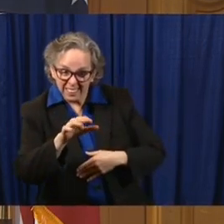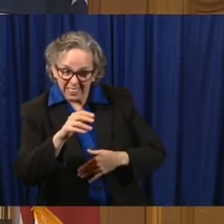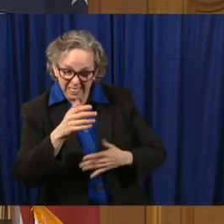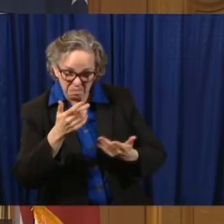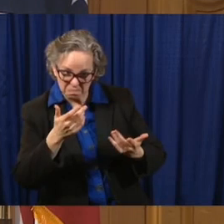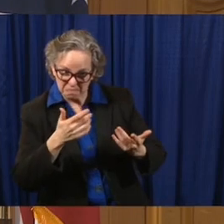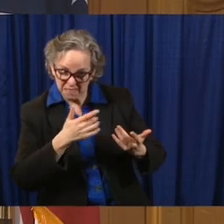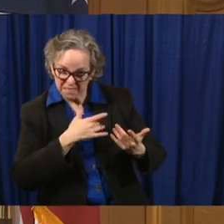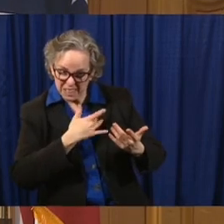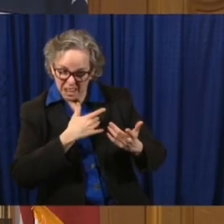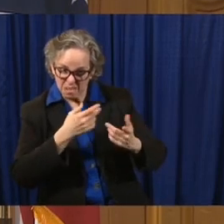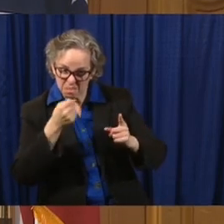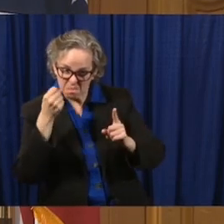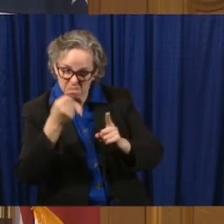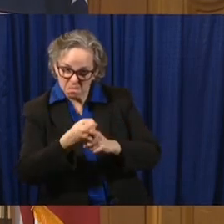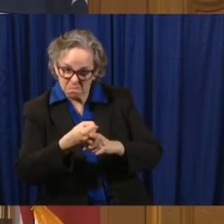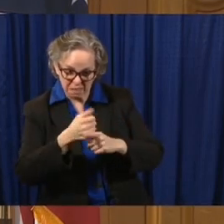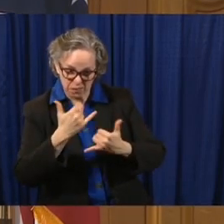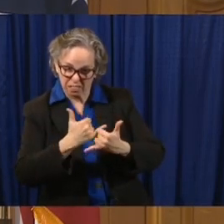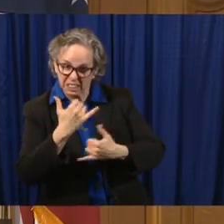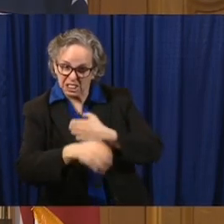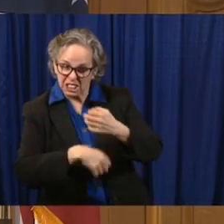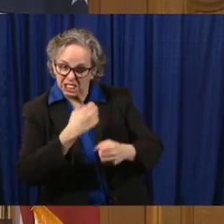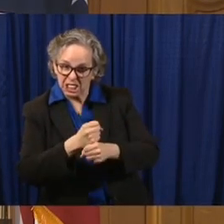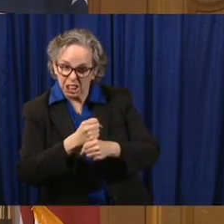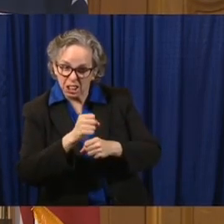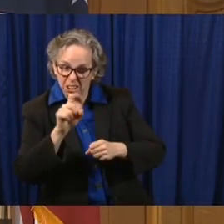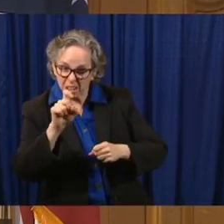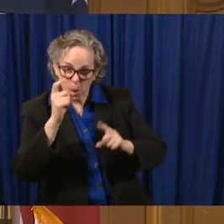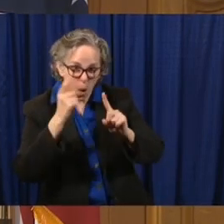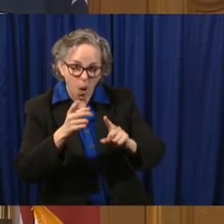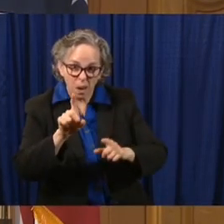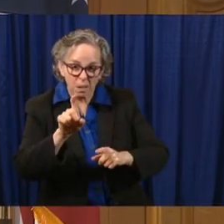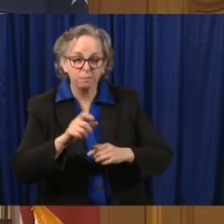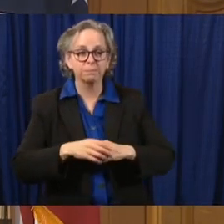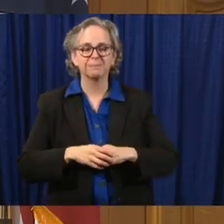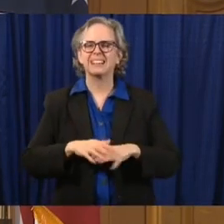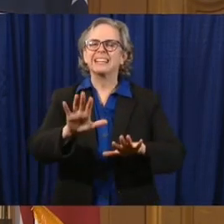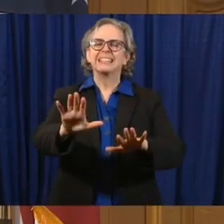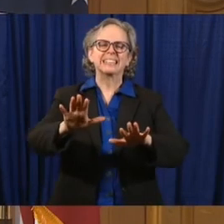Assemblies and Governor Kasich for making sure that we had a rainy day fund.